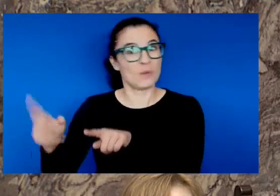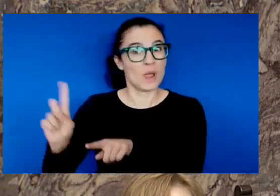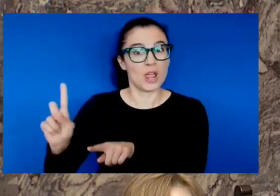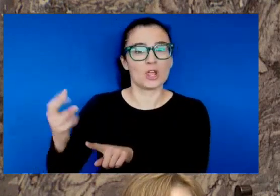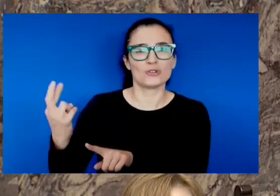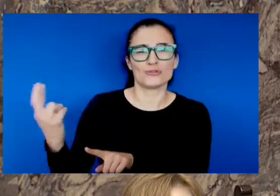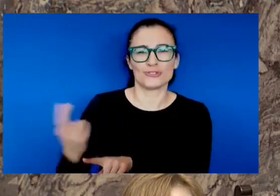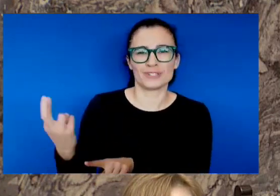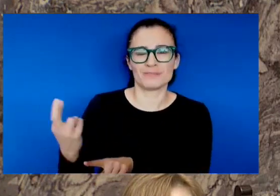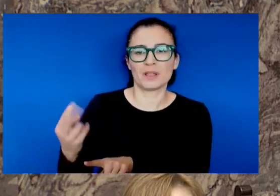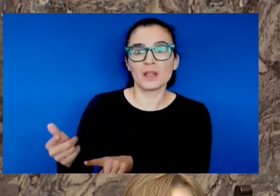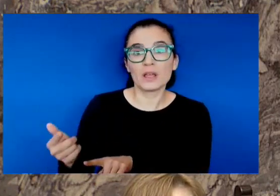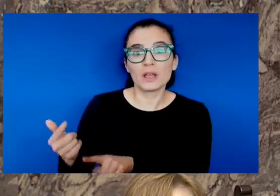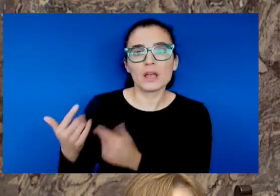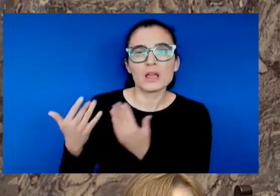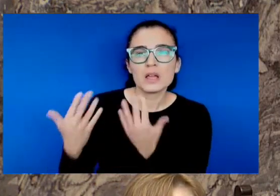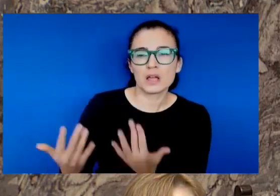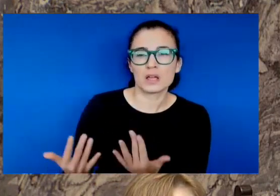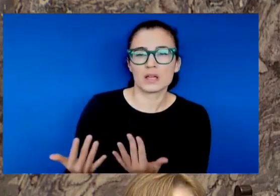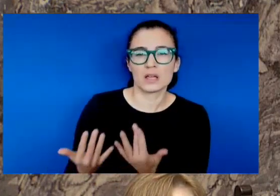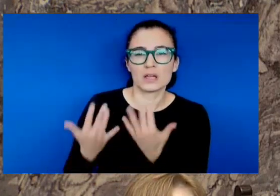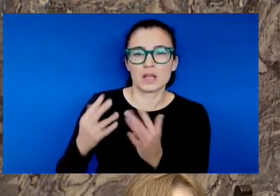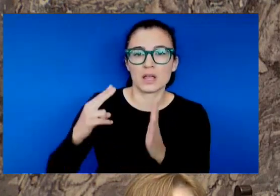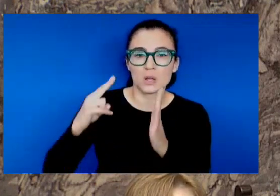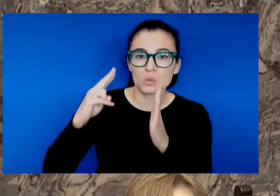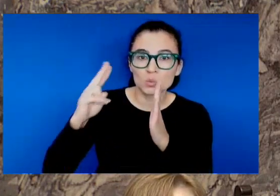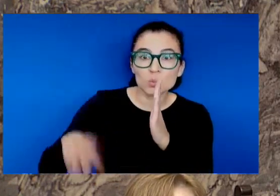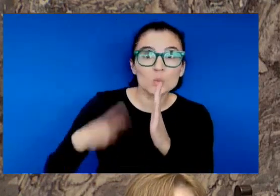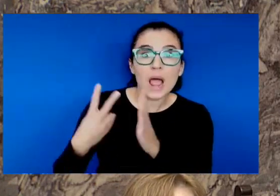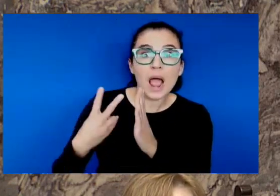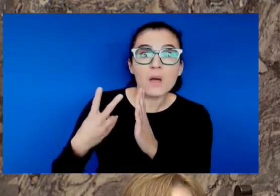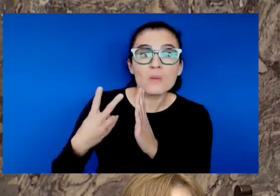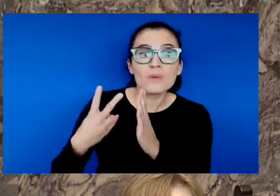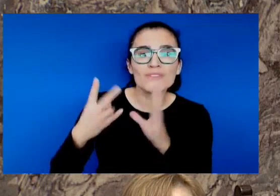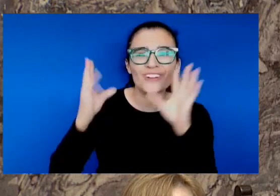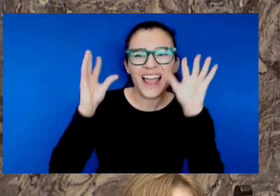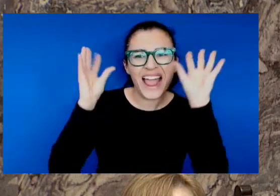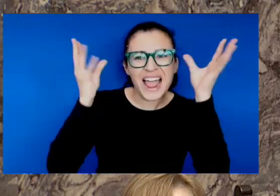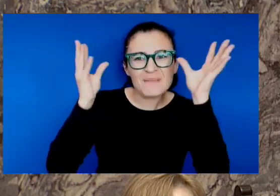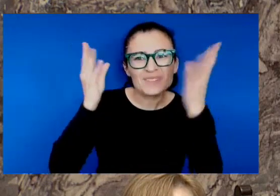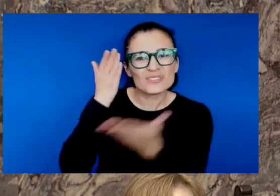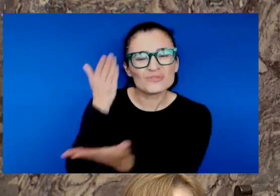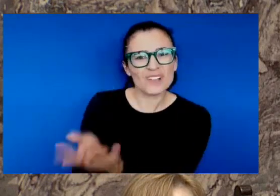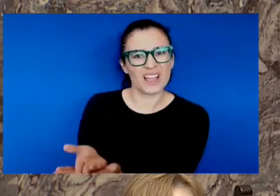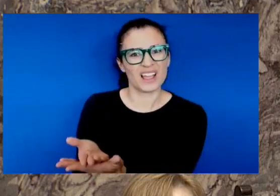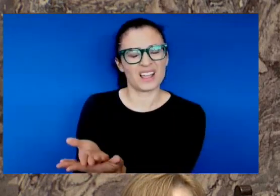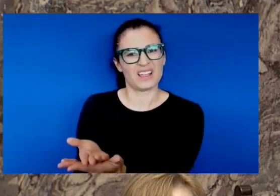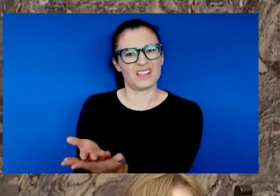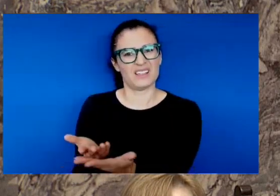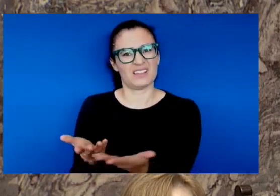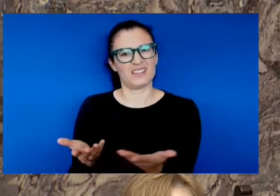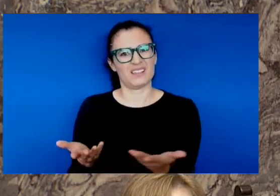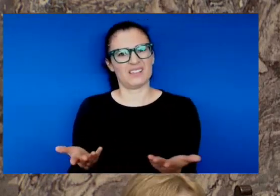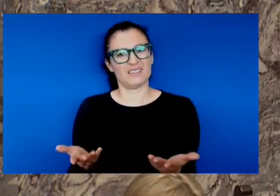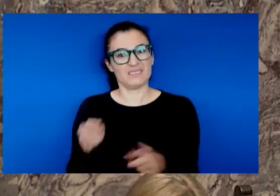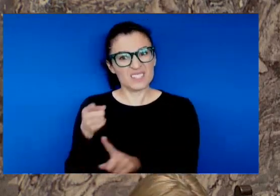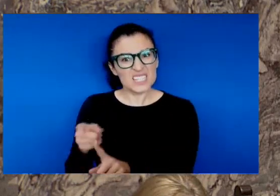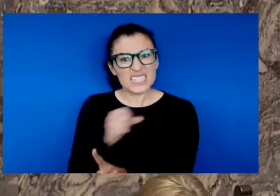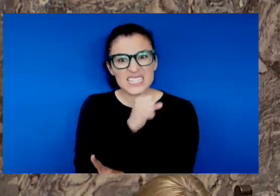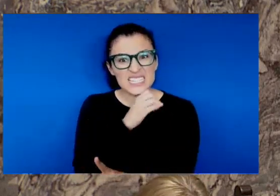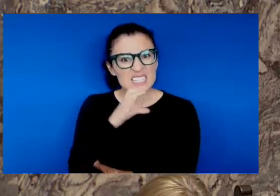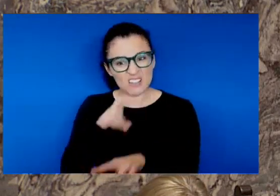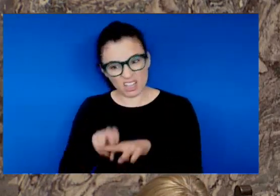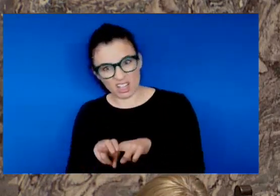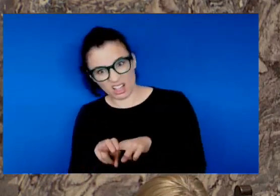for an ambulance to show up. The senior was left sitting in a parking lot with a broken hip. And Rick says, and I